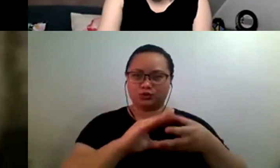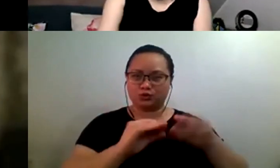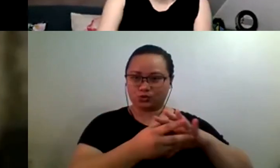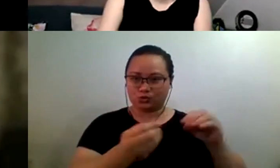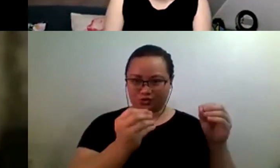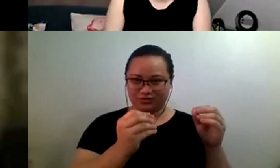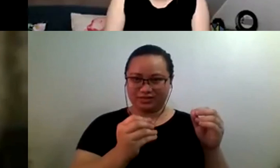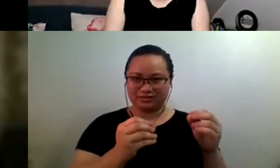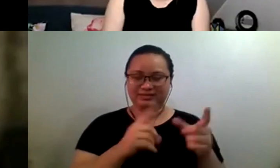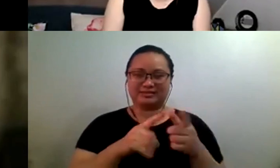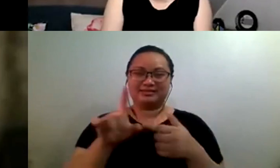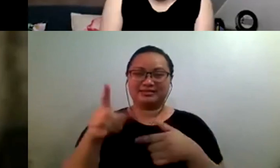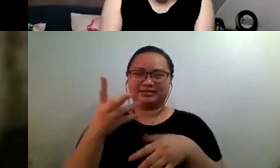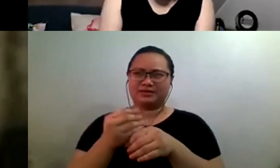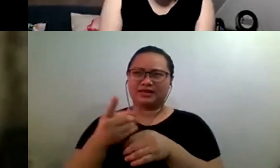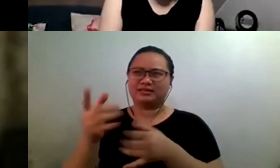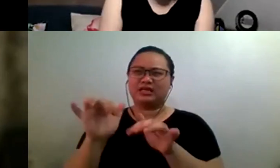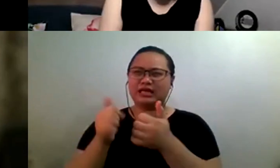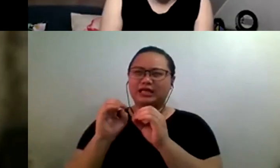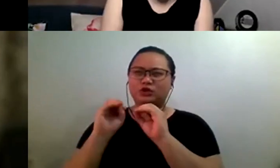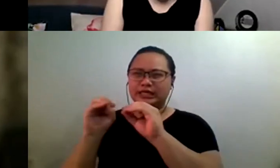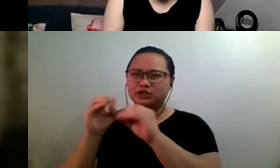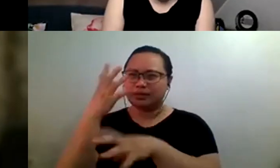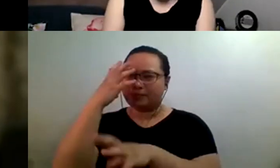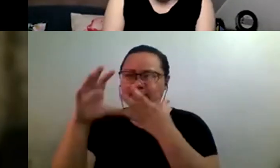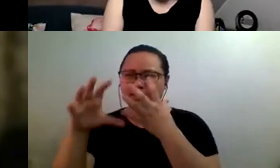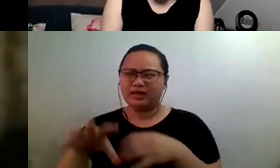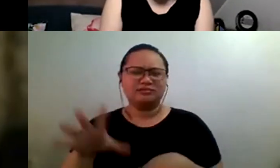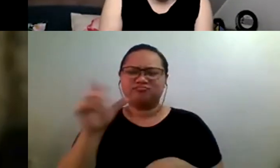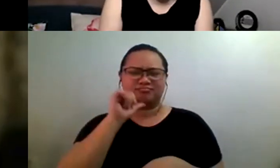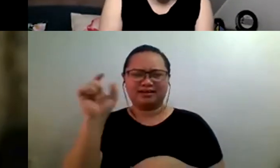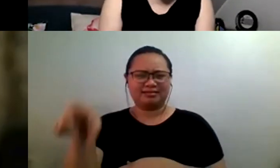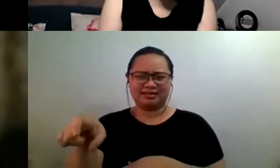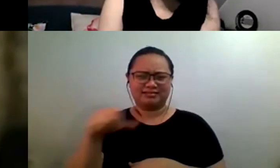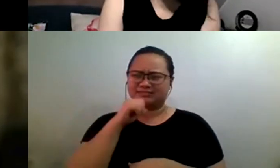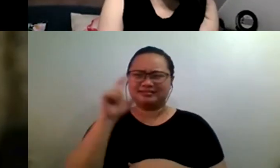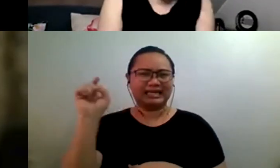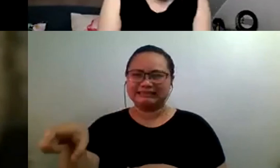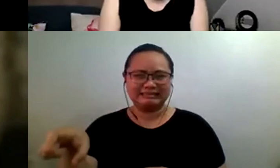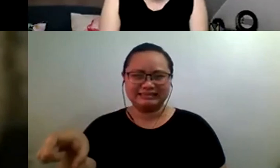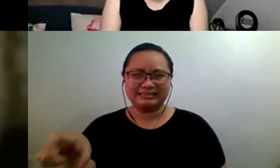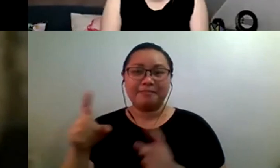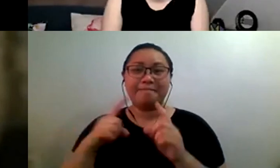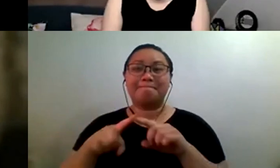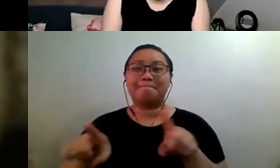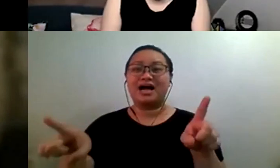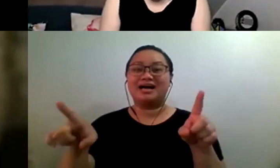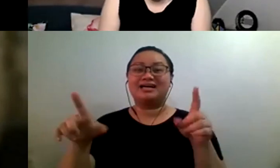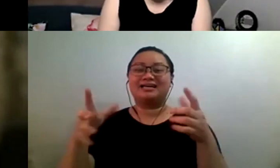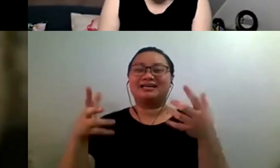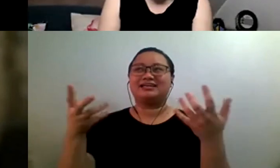sa answer dun sa can we teach empathy. Actually, we don't have to teach empathy. We have to teach unlearning empathy.